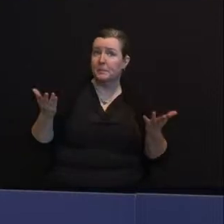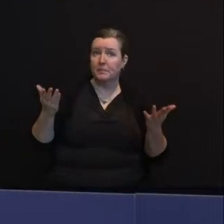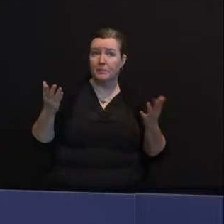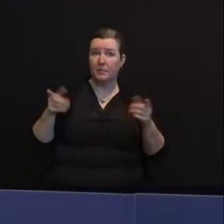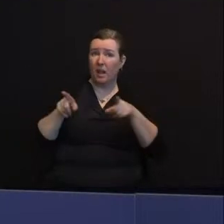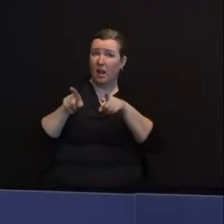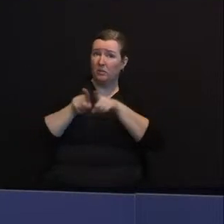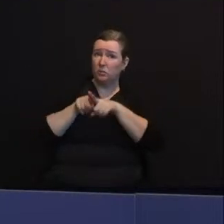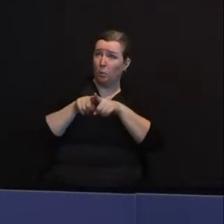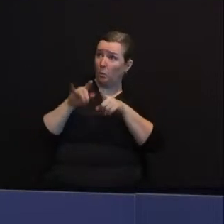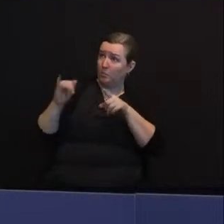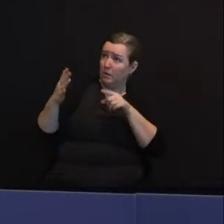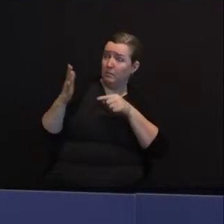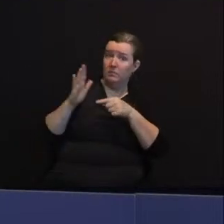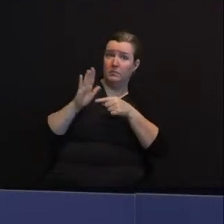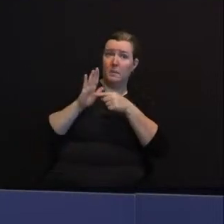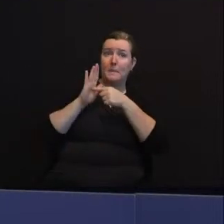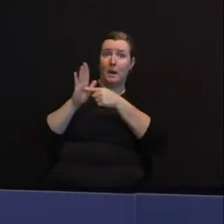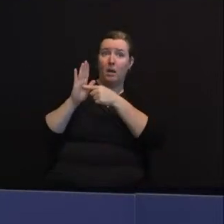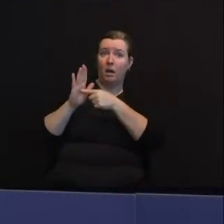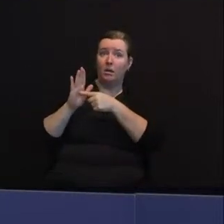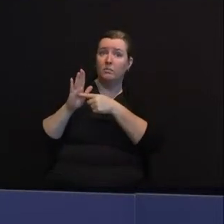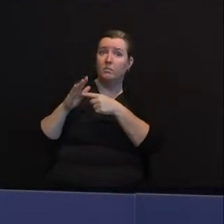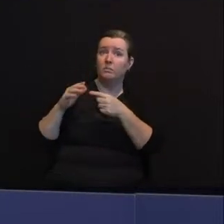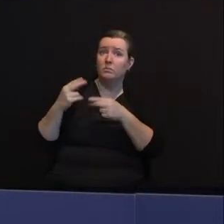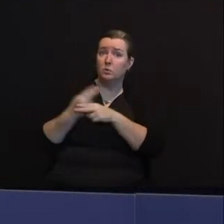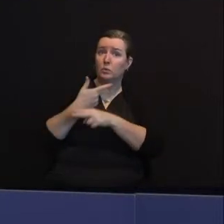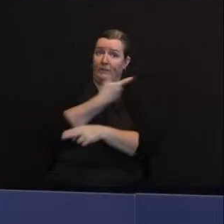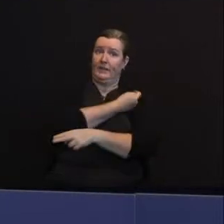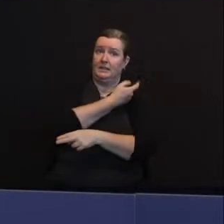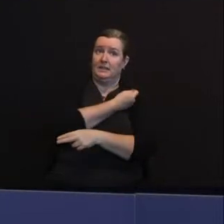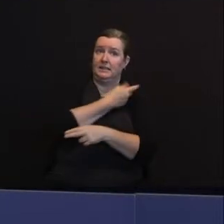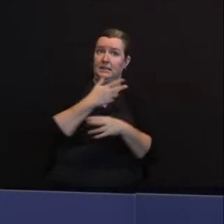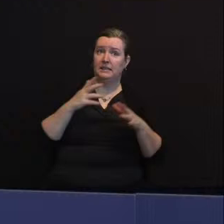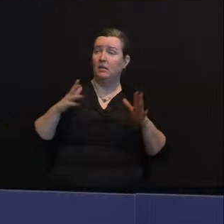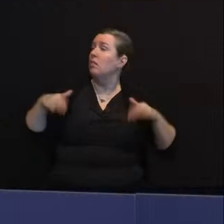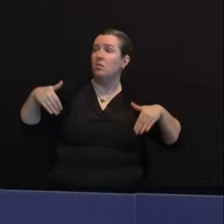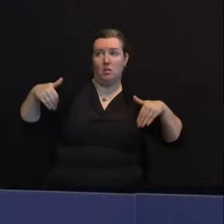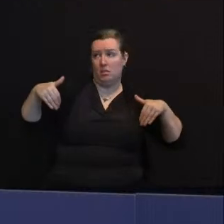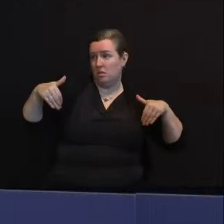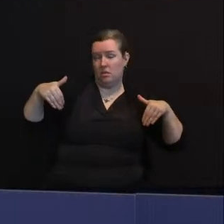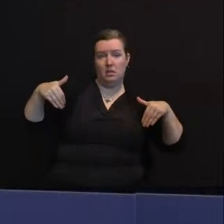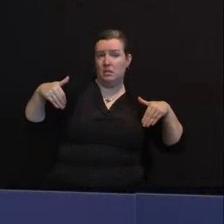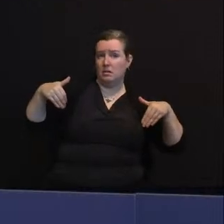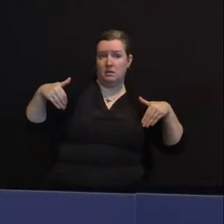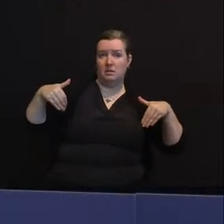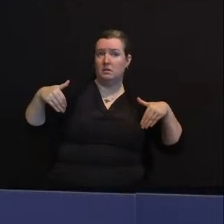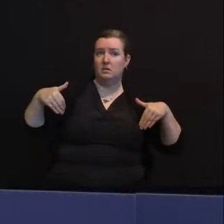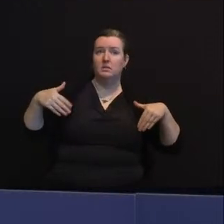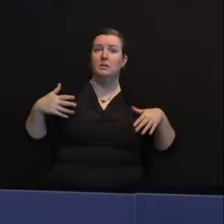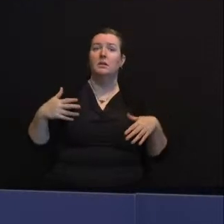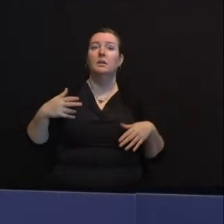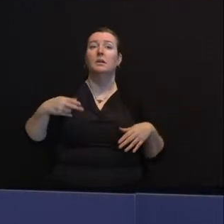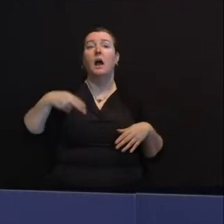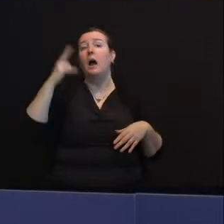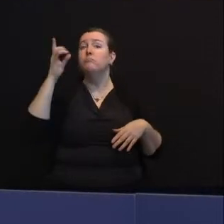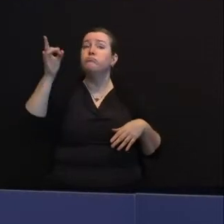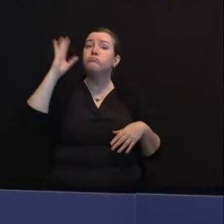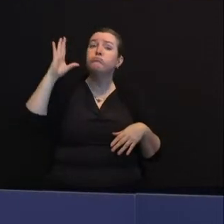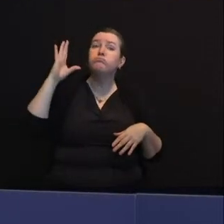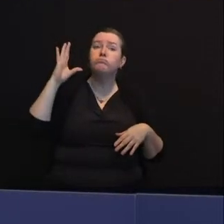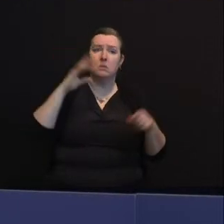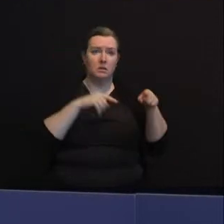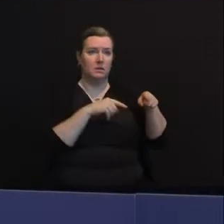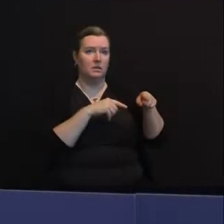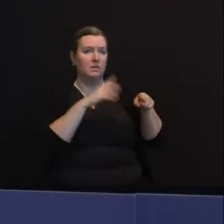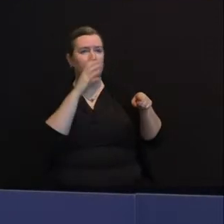expect that vaccinations will have an impact on the model. If you go over to the high case, it assumes that 100% of the PUI